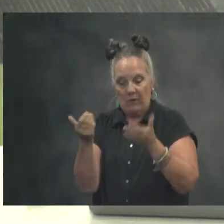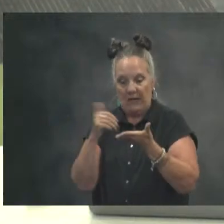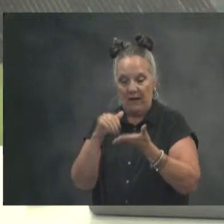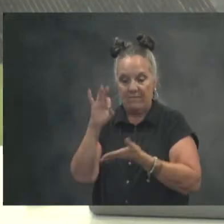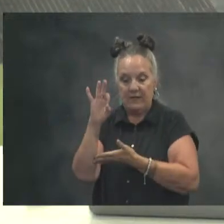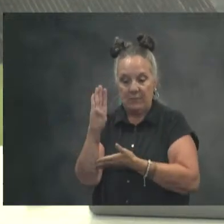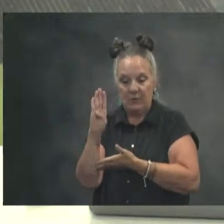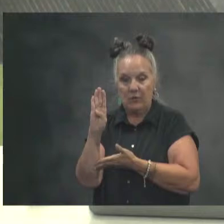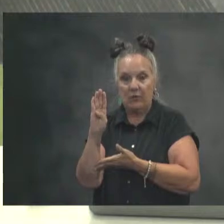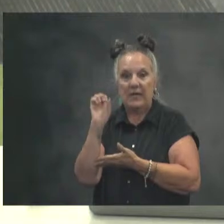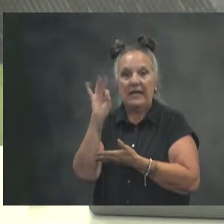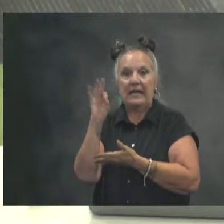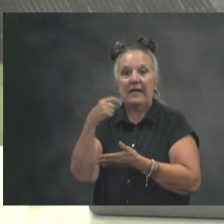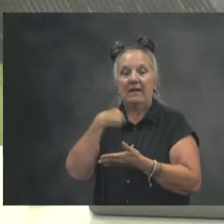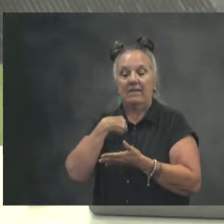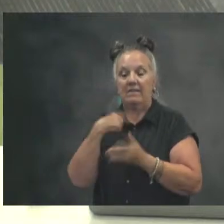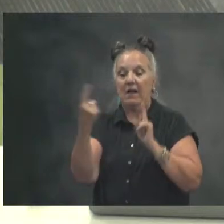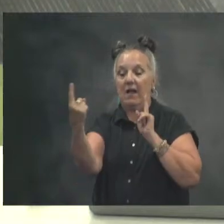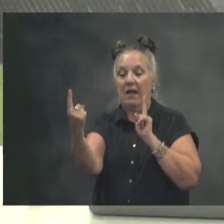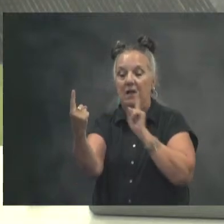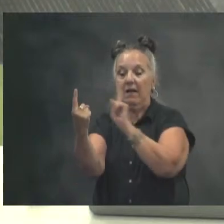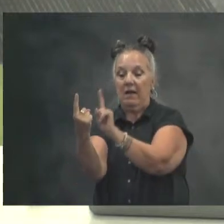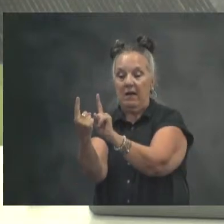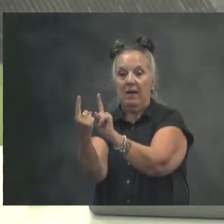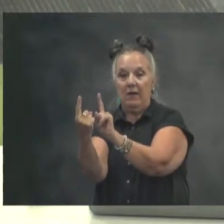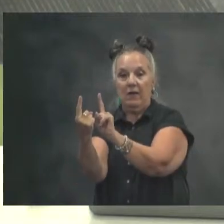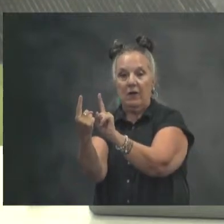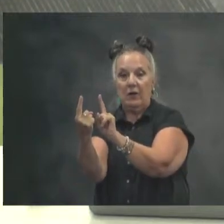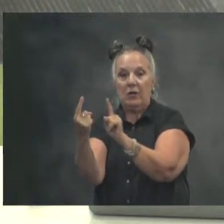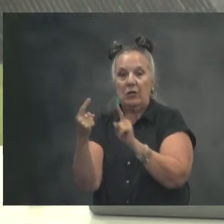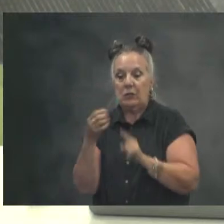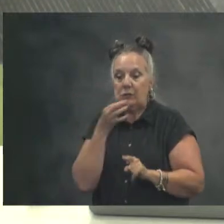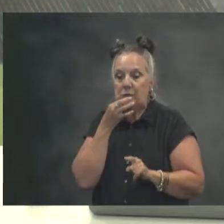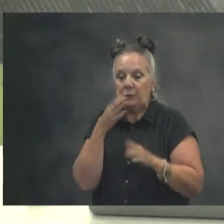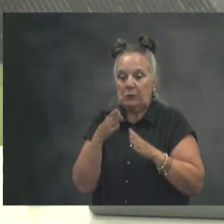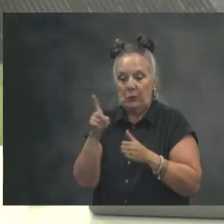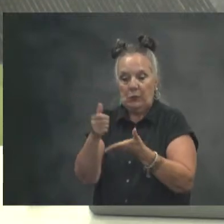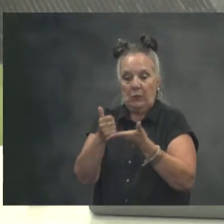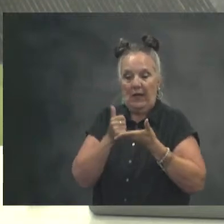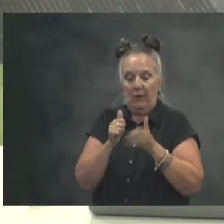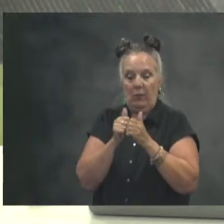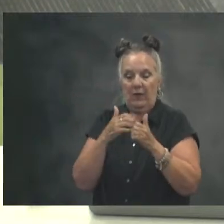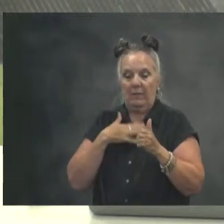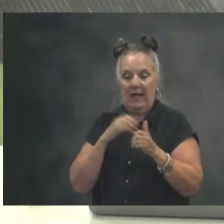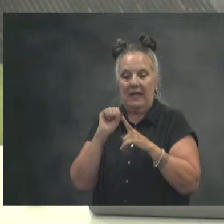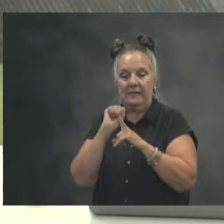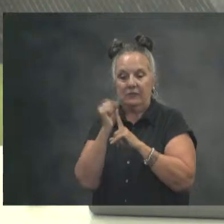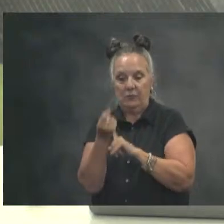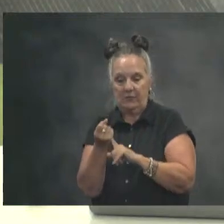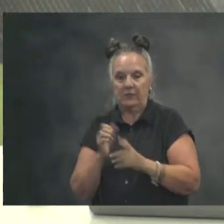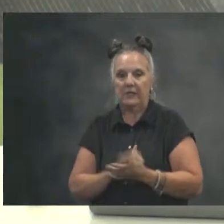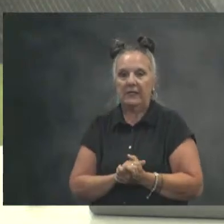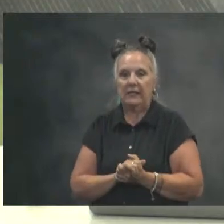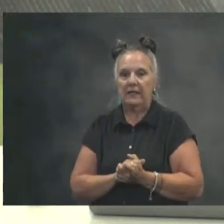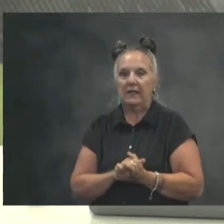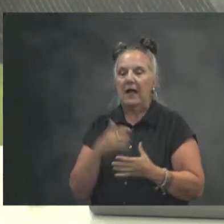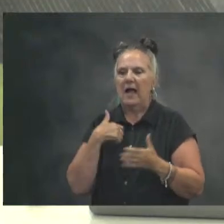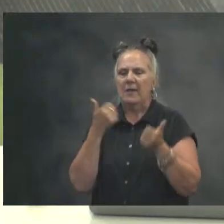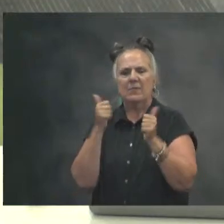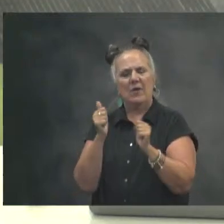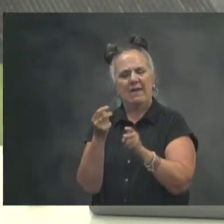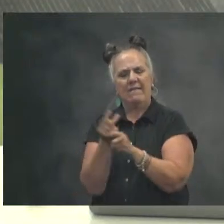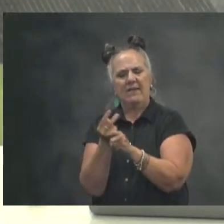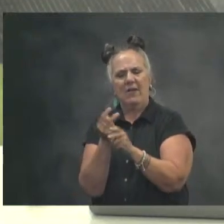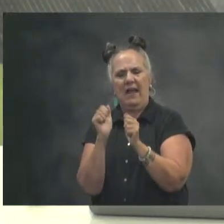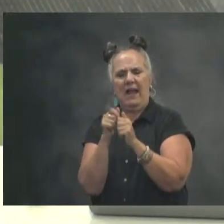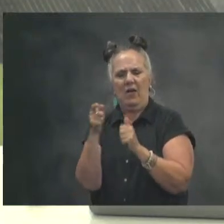that if I had come to you sooner, you would have actually helped me with my situation. Well, I'm trying to figure out how you